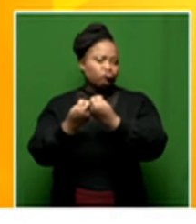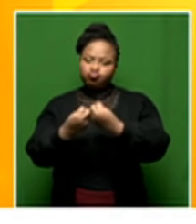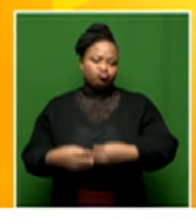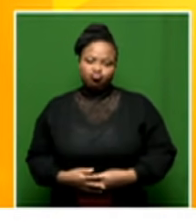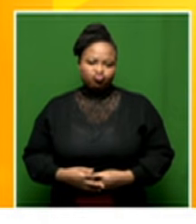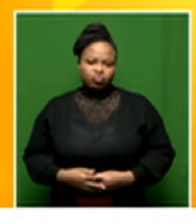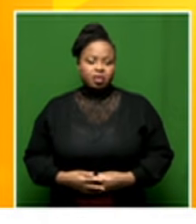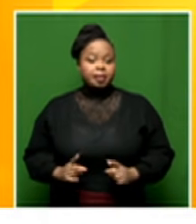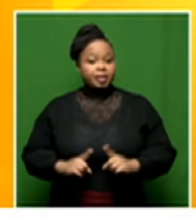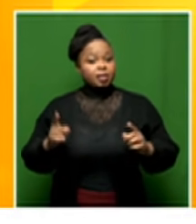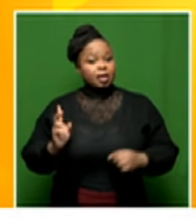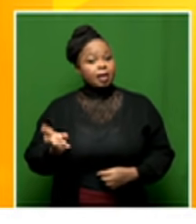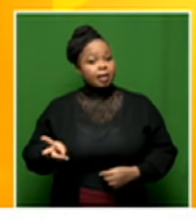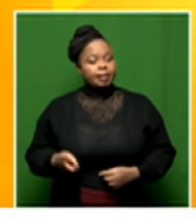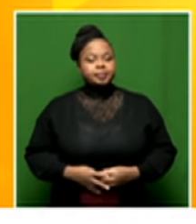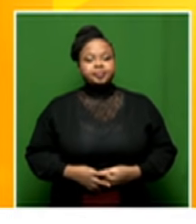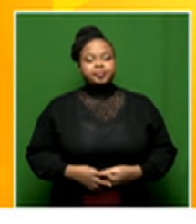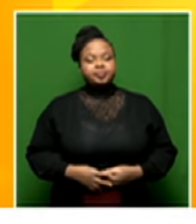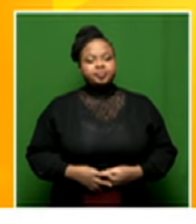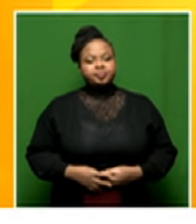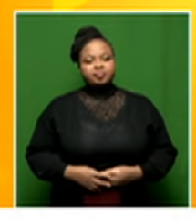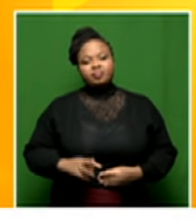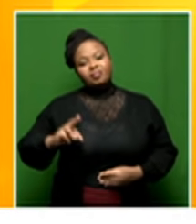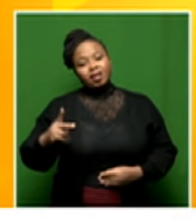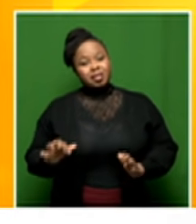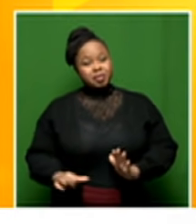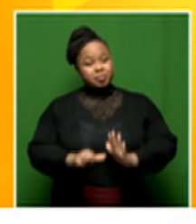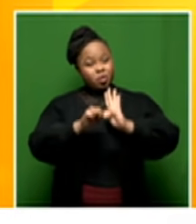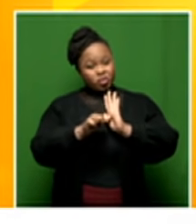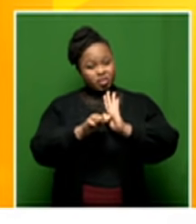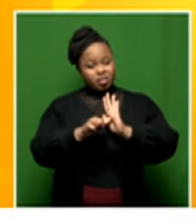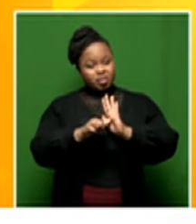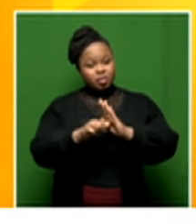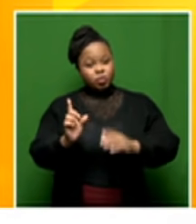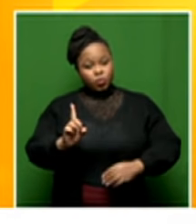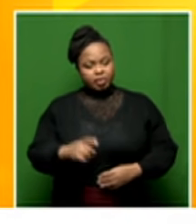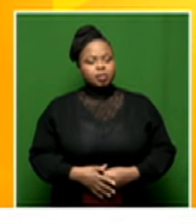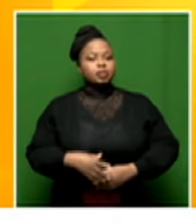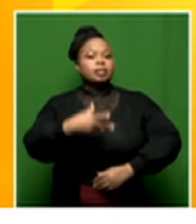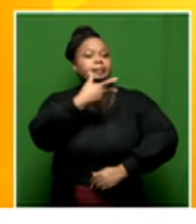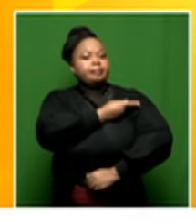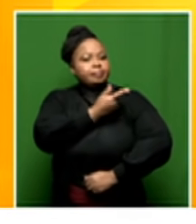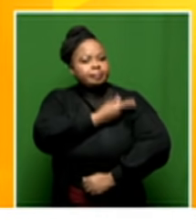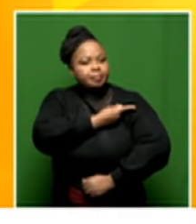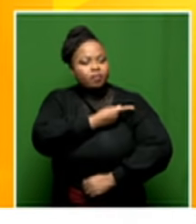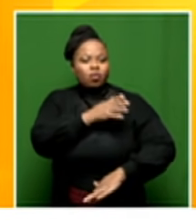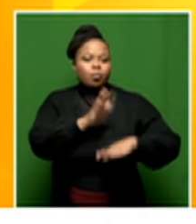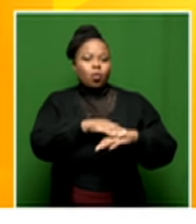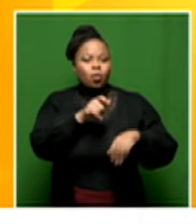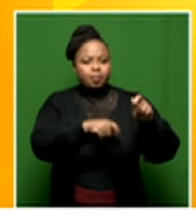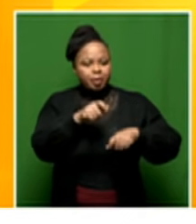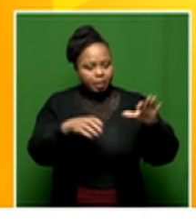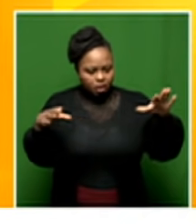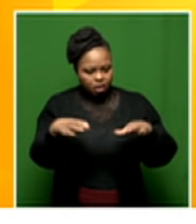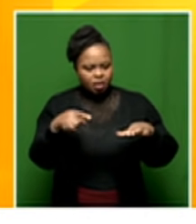level. I think what is very important in those particular scenarios is really the vaccine coverage, and that seems to